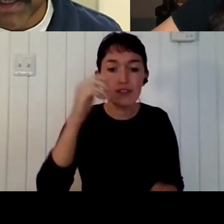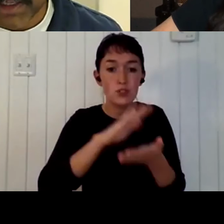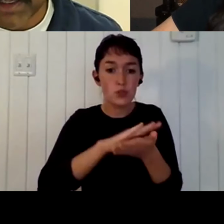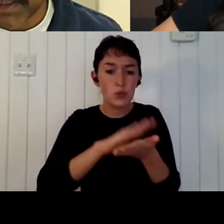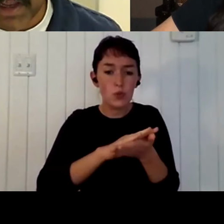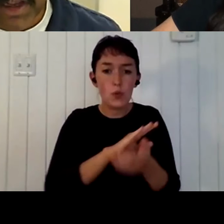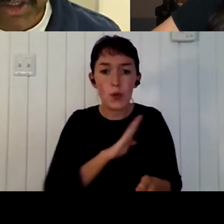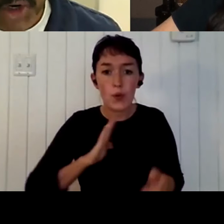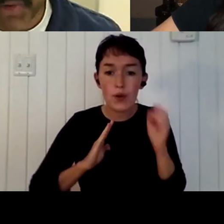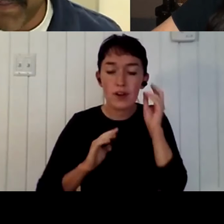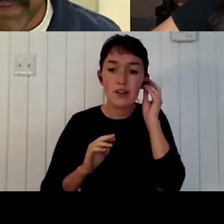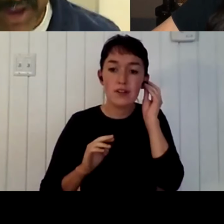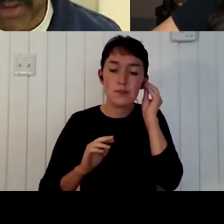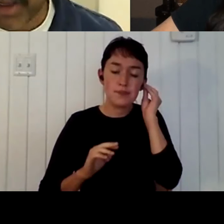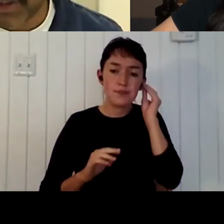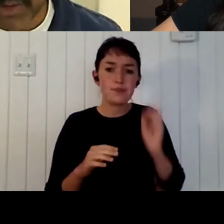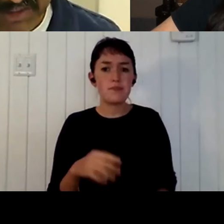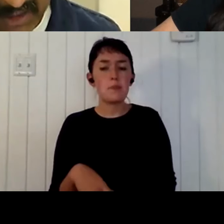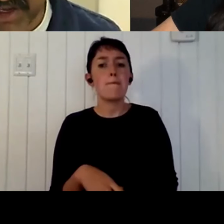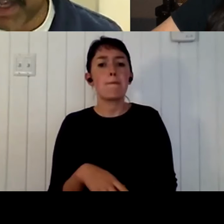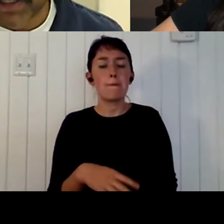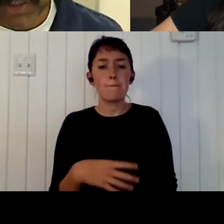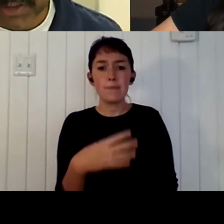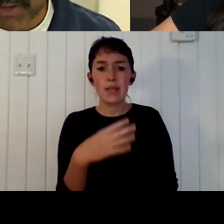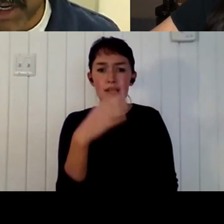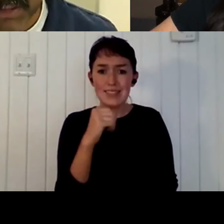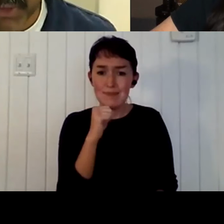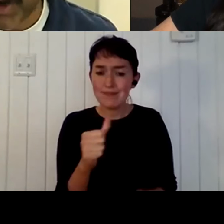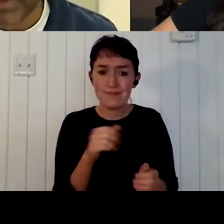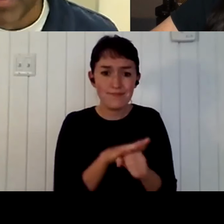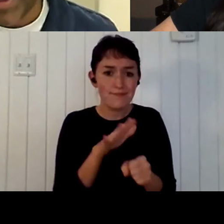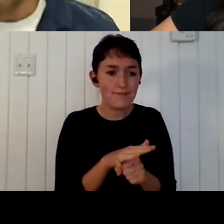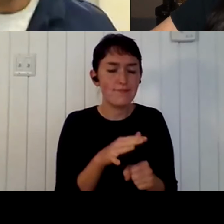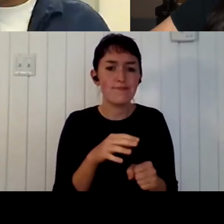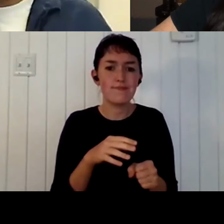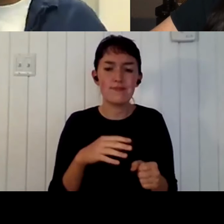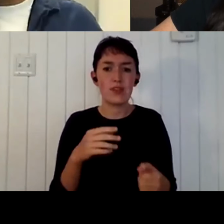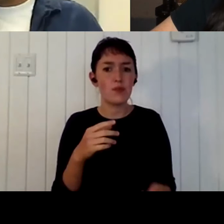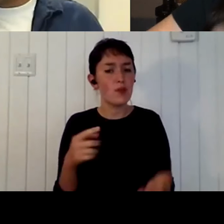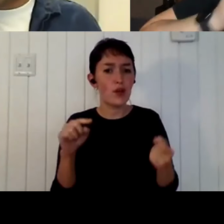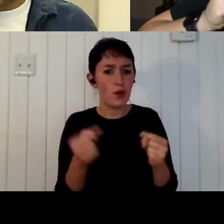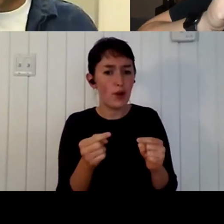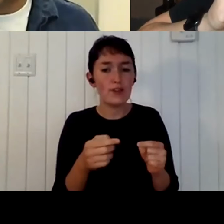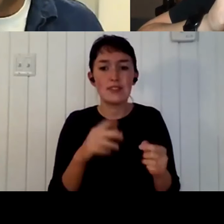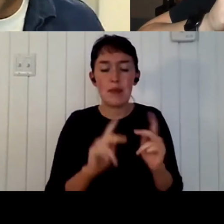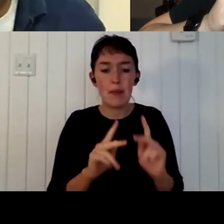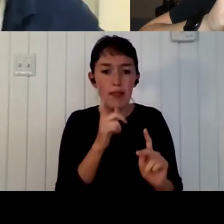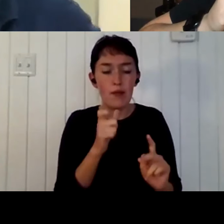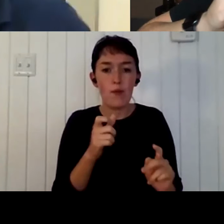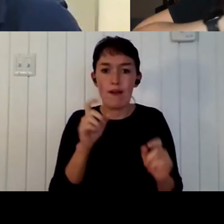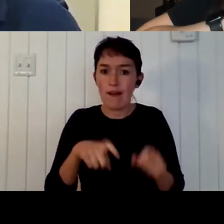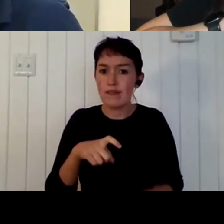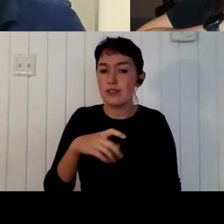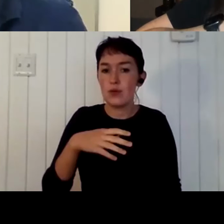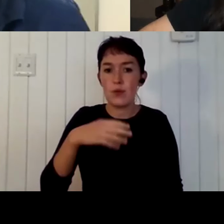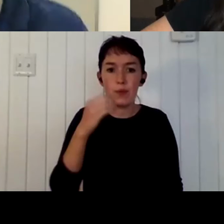early is shown to have mental health consequences, learning consequences across the board. So I would say there is a point of activism there about